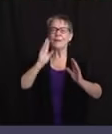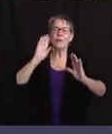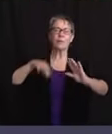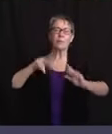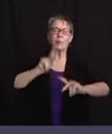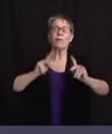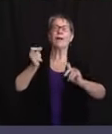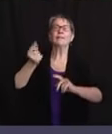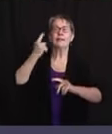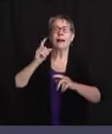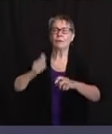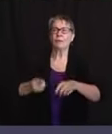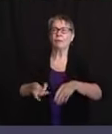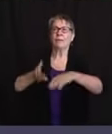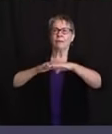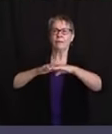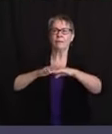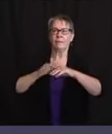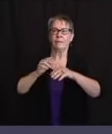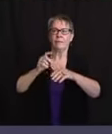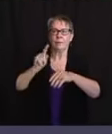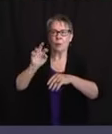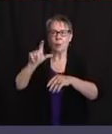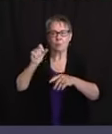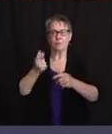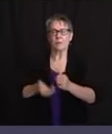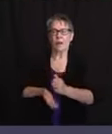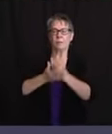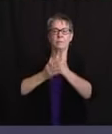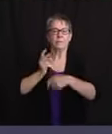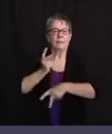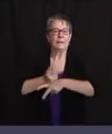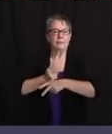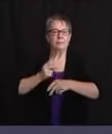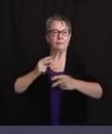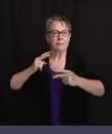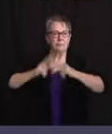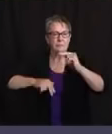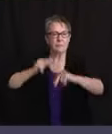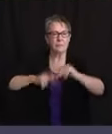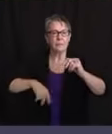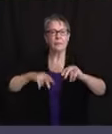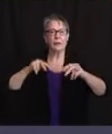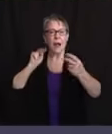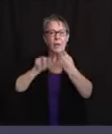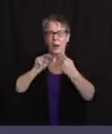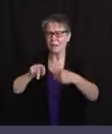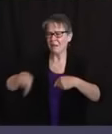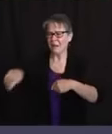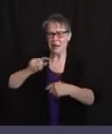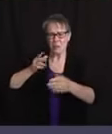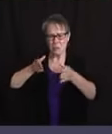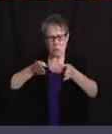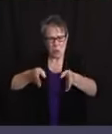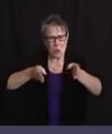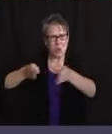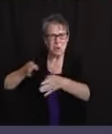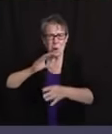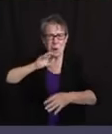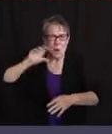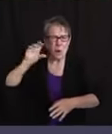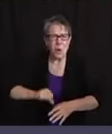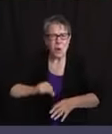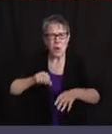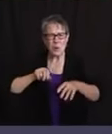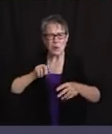Turnpike, whether it's the 2-lane reality in the southern part of the state in the Turnpike, which can now